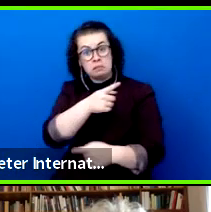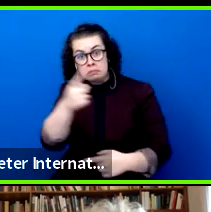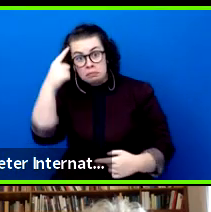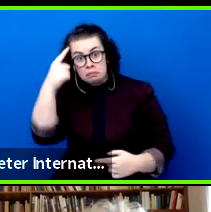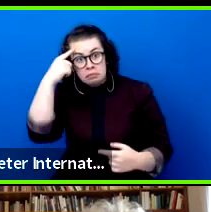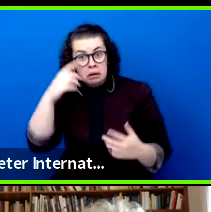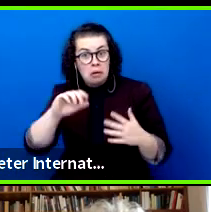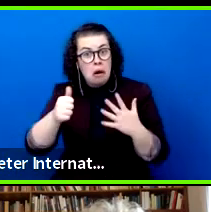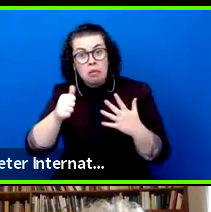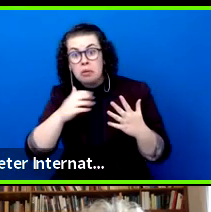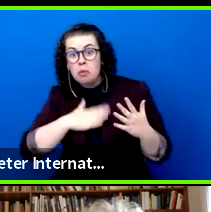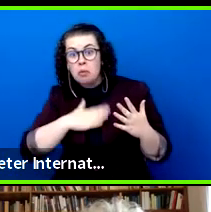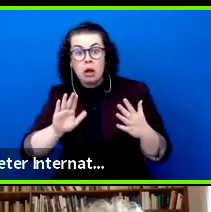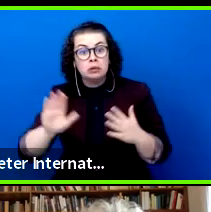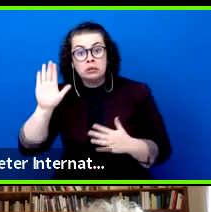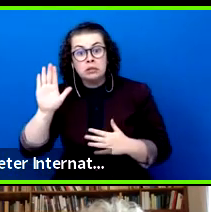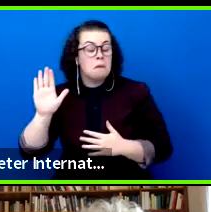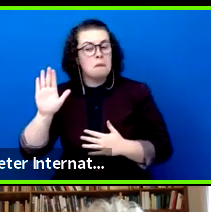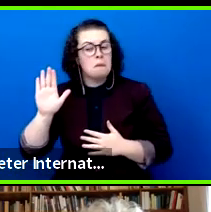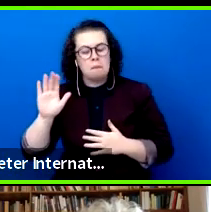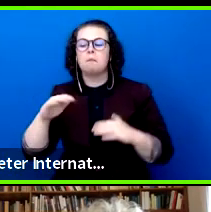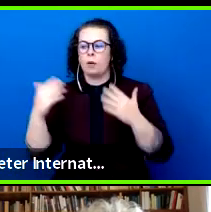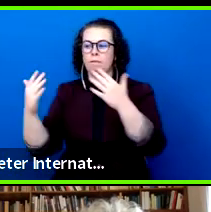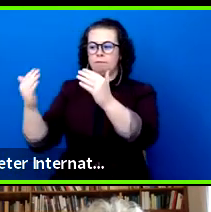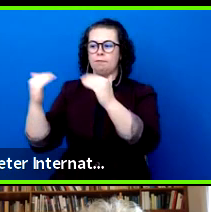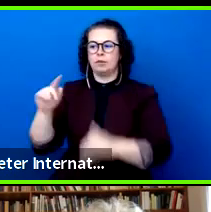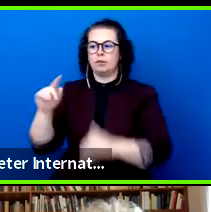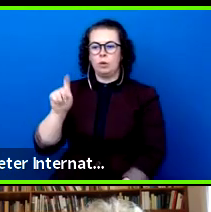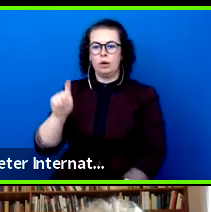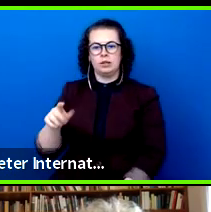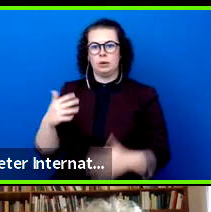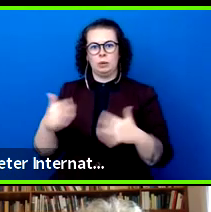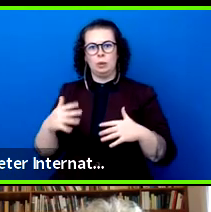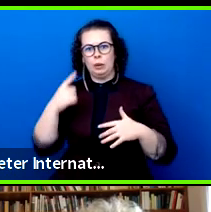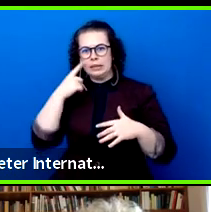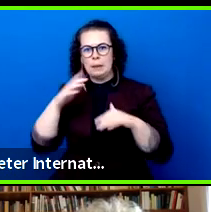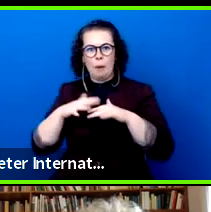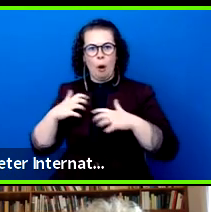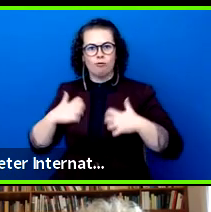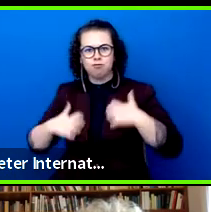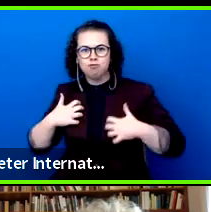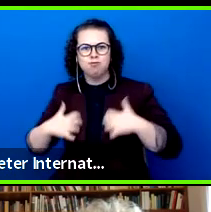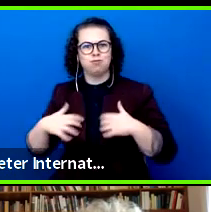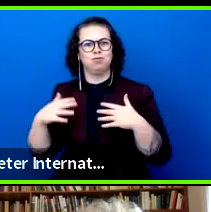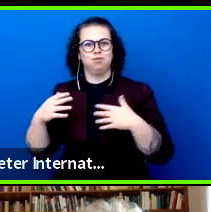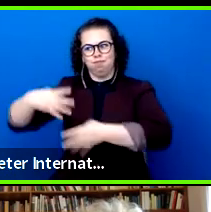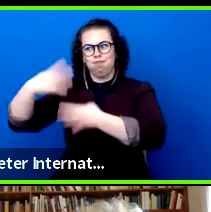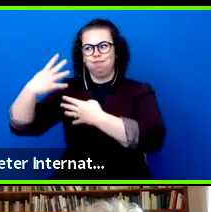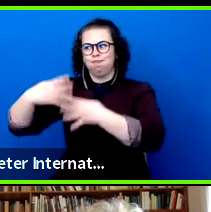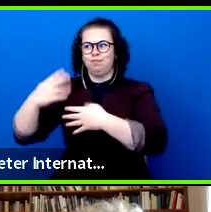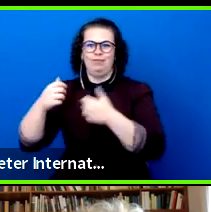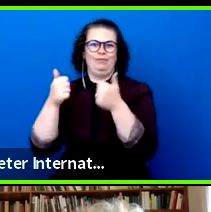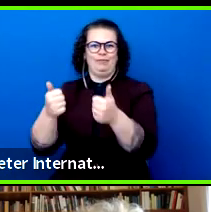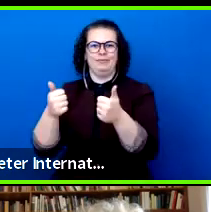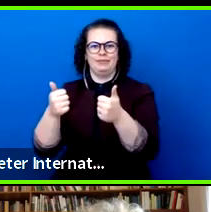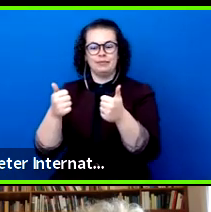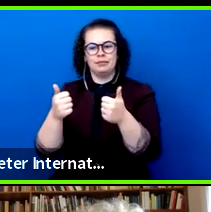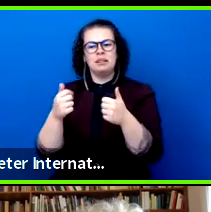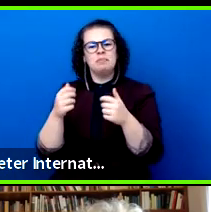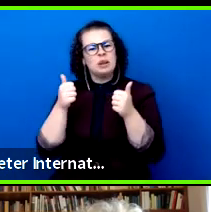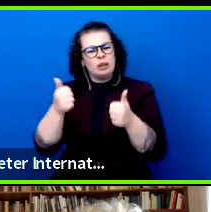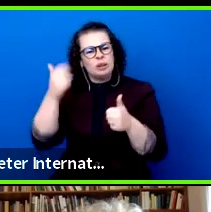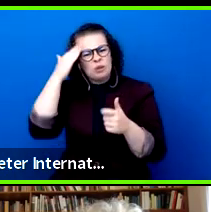one. From the live stream also, we have really active people on the live stream, which is great. It would be good if we could know how many people